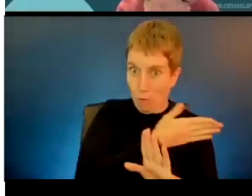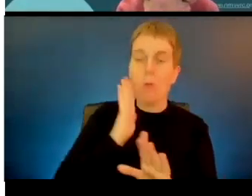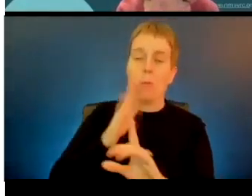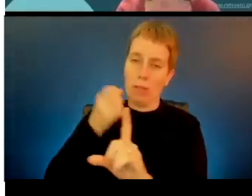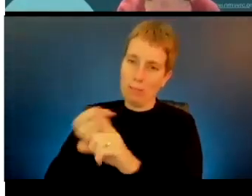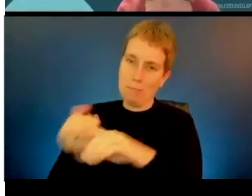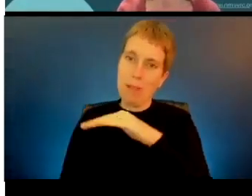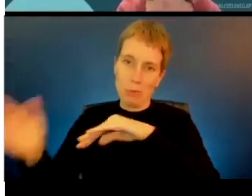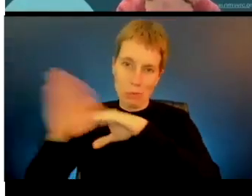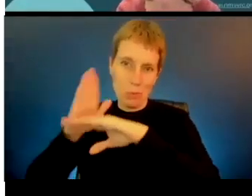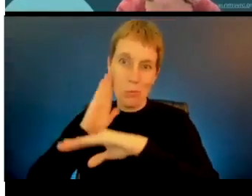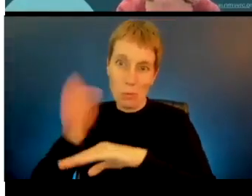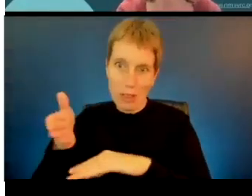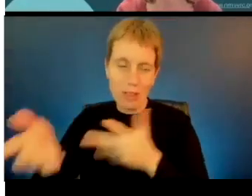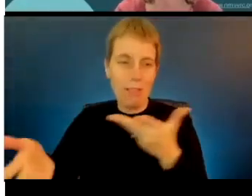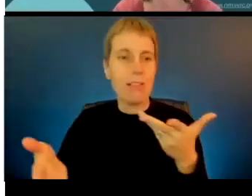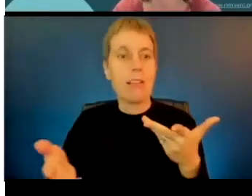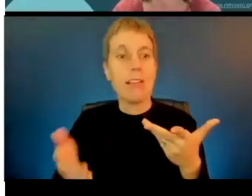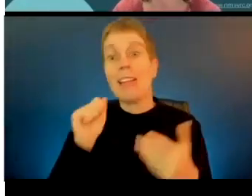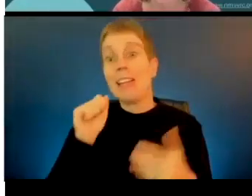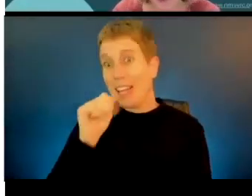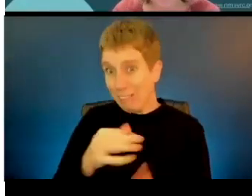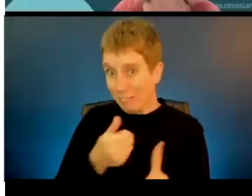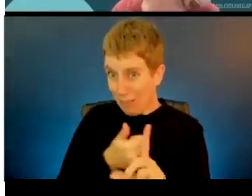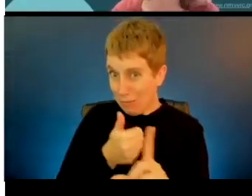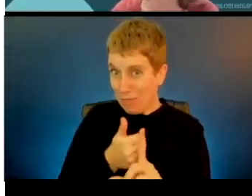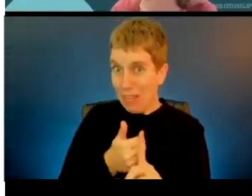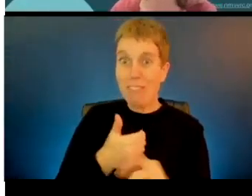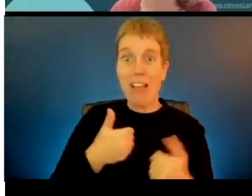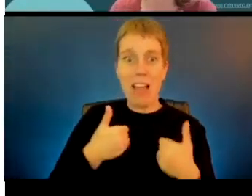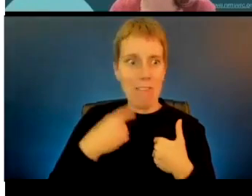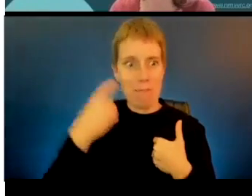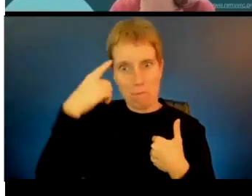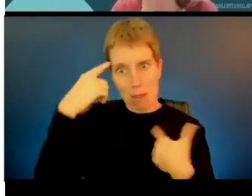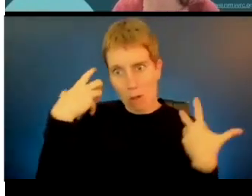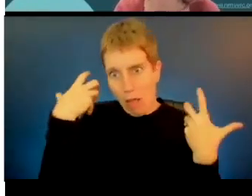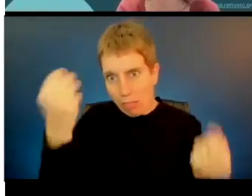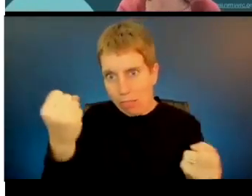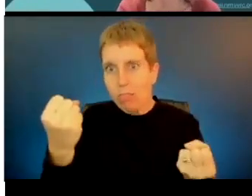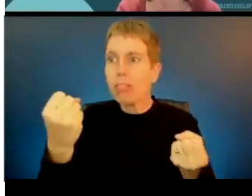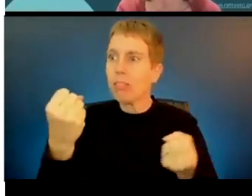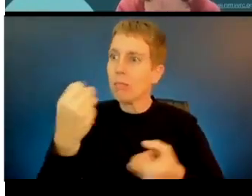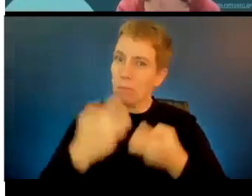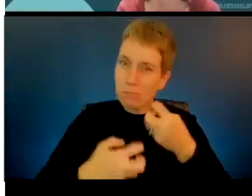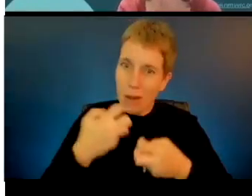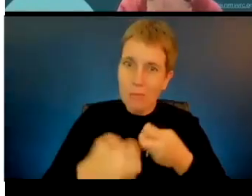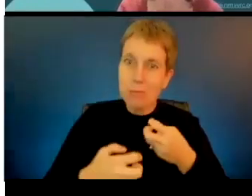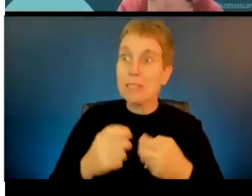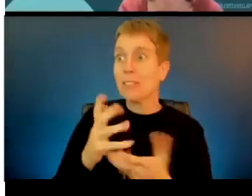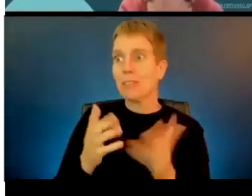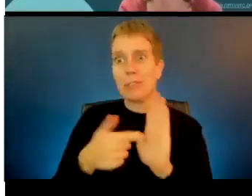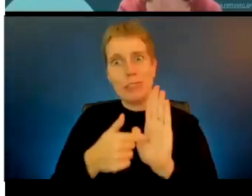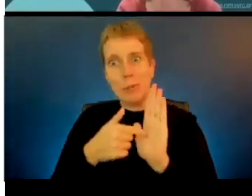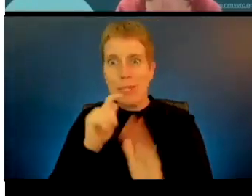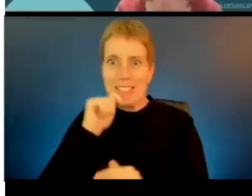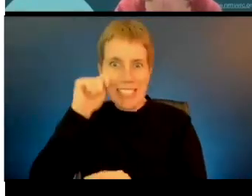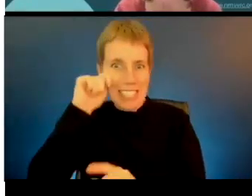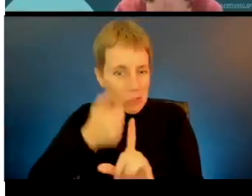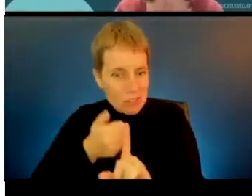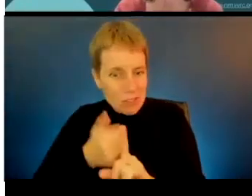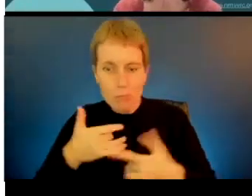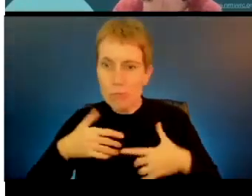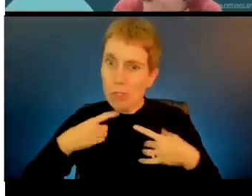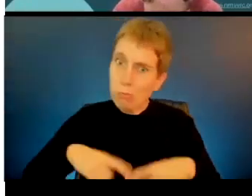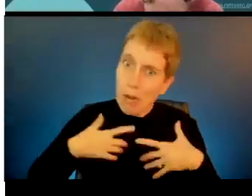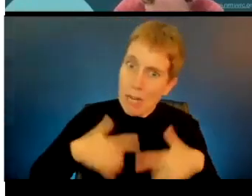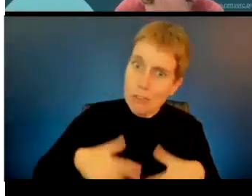have a history of prior mental health problems, that's also going to impact. So a teenager who has struggled with depression or behavior problems throughout their